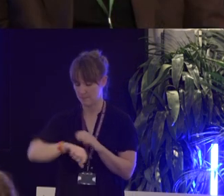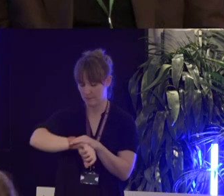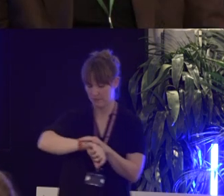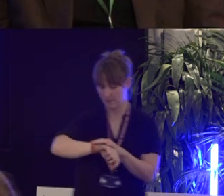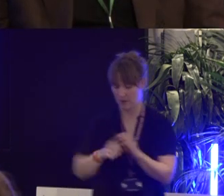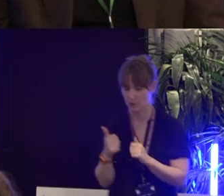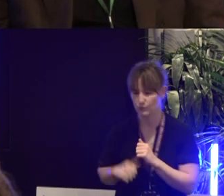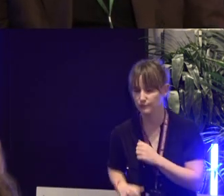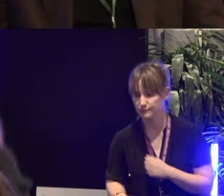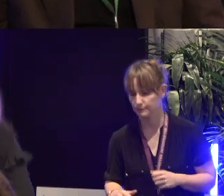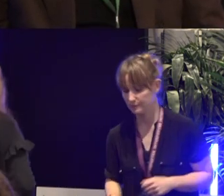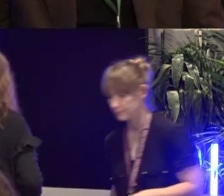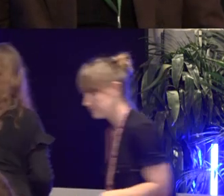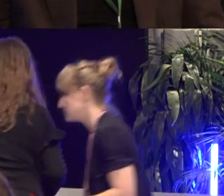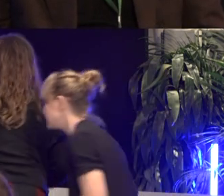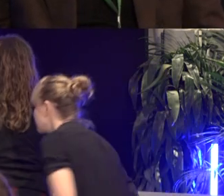Yeah, amazing.